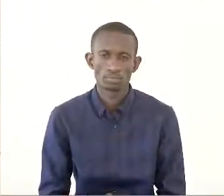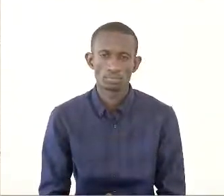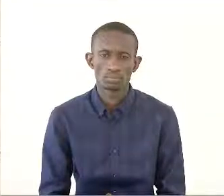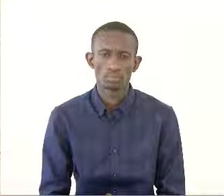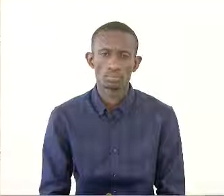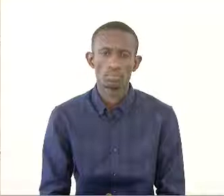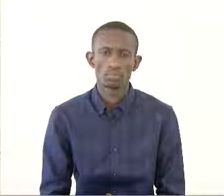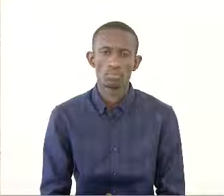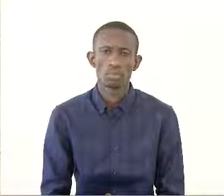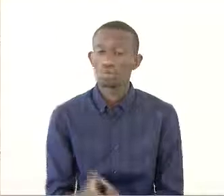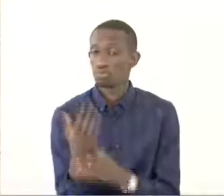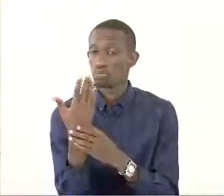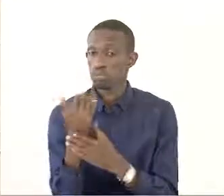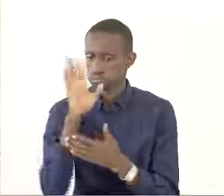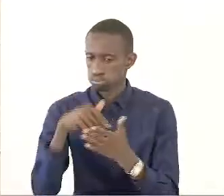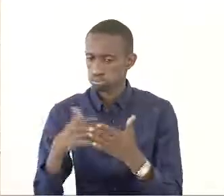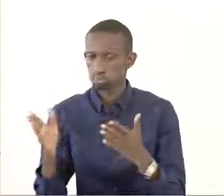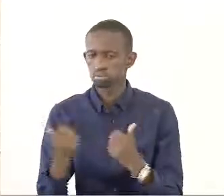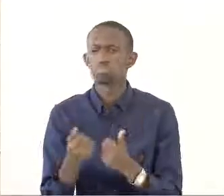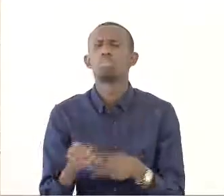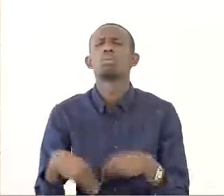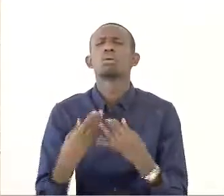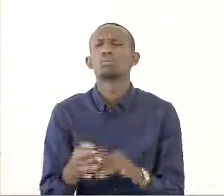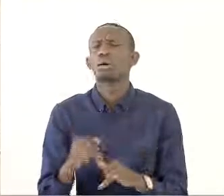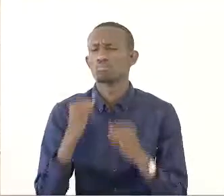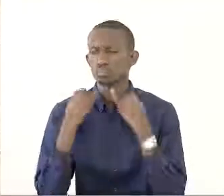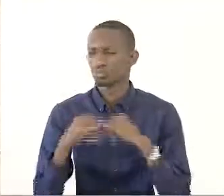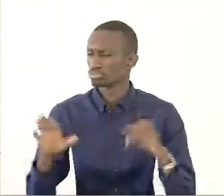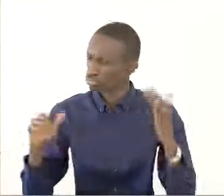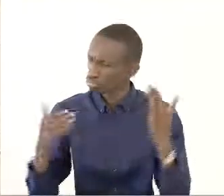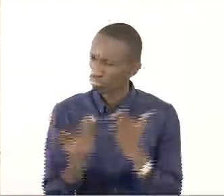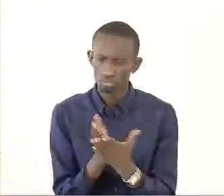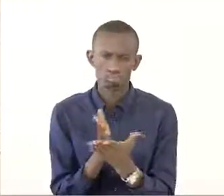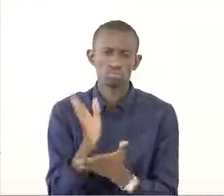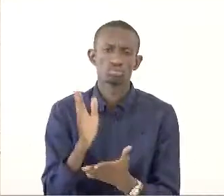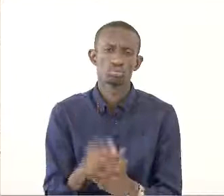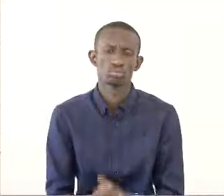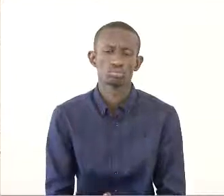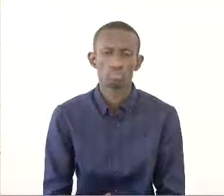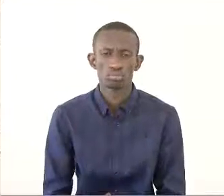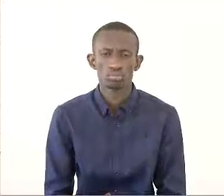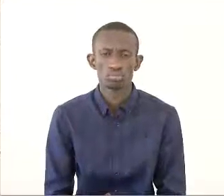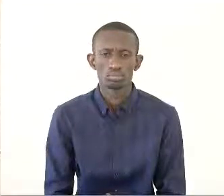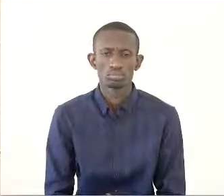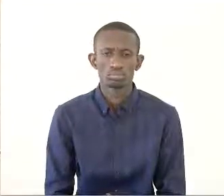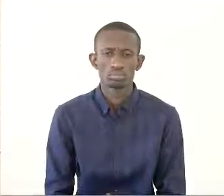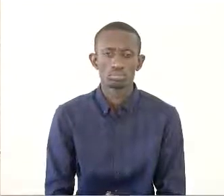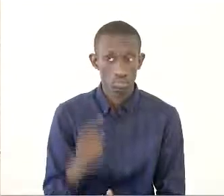graph paper because it gives you the real information. Here we'll be assuming so that we can get the answer.